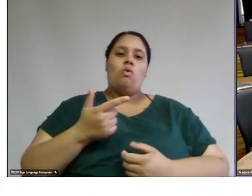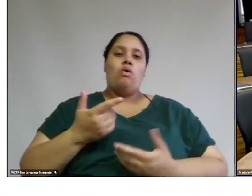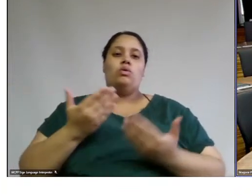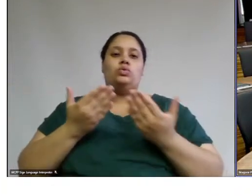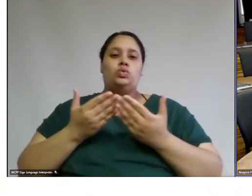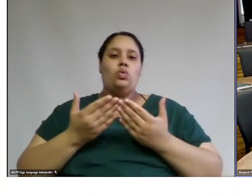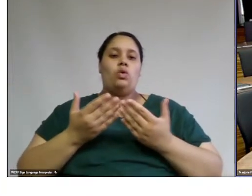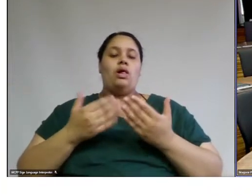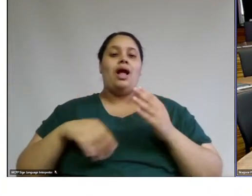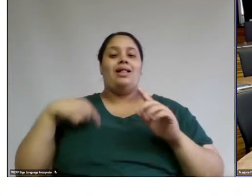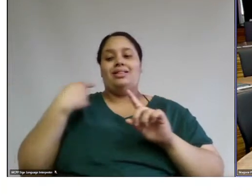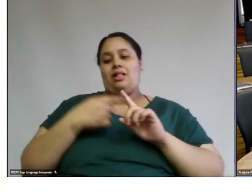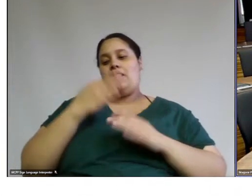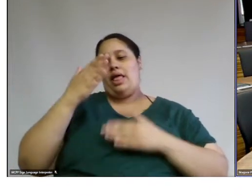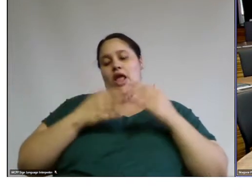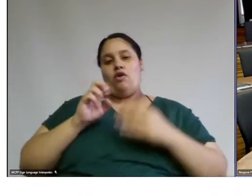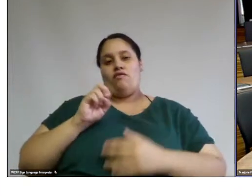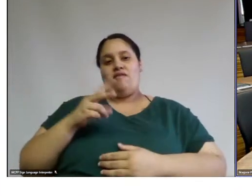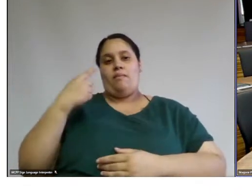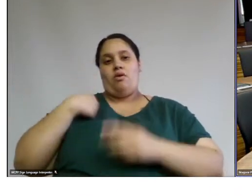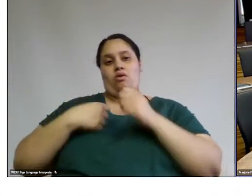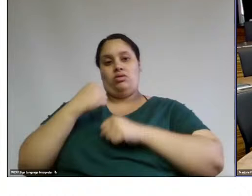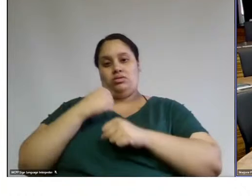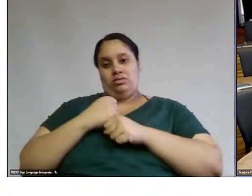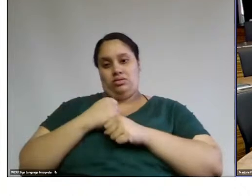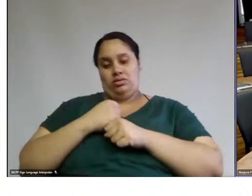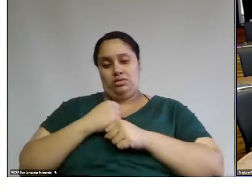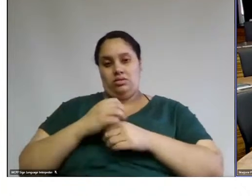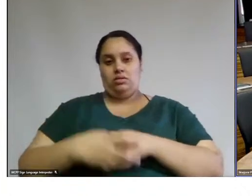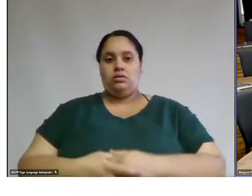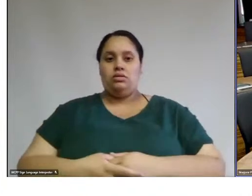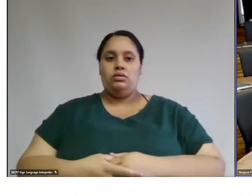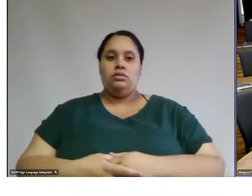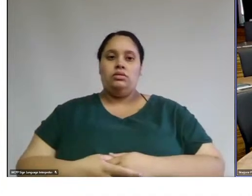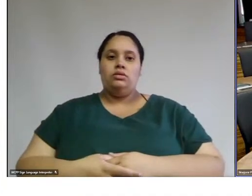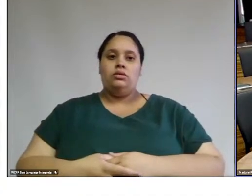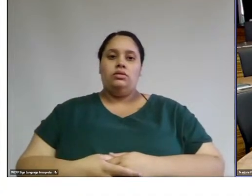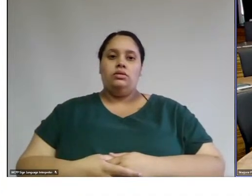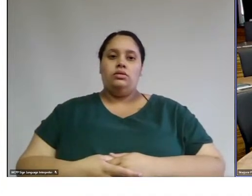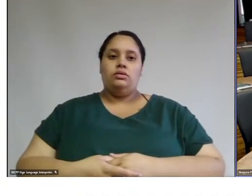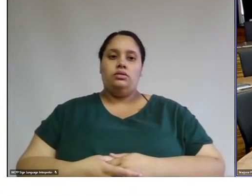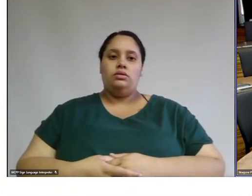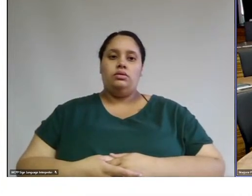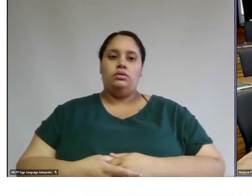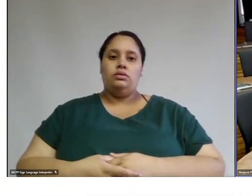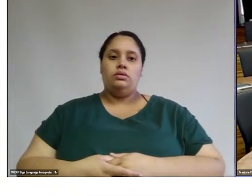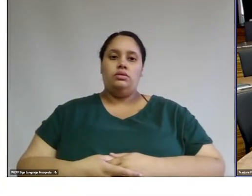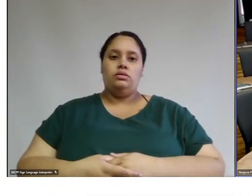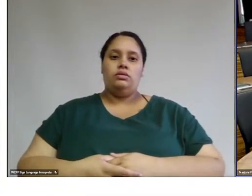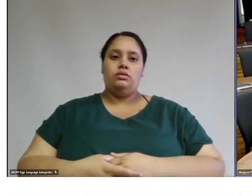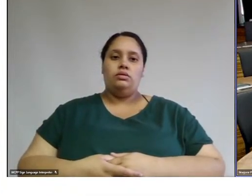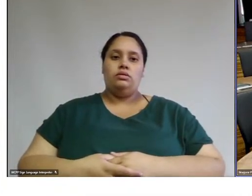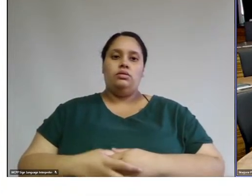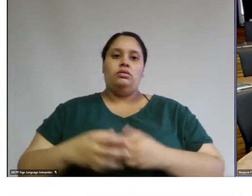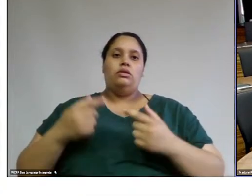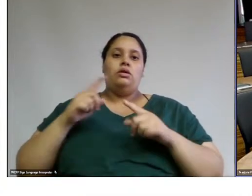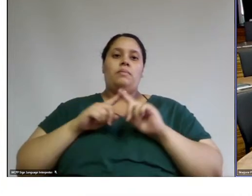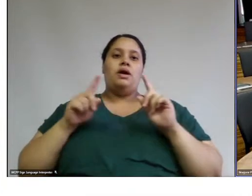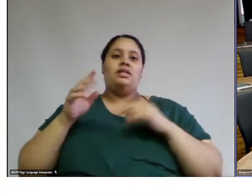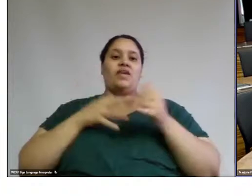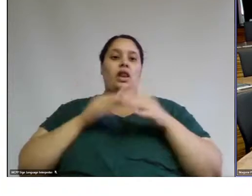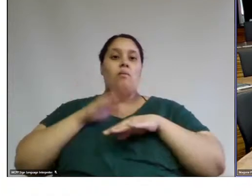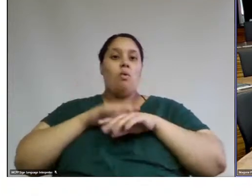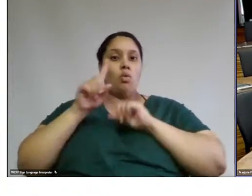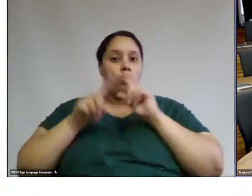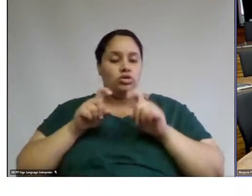the end of November last year. Yeah, let me stop there and I'll ask my HDD wants to add to that. Thank